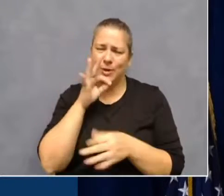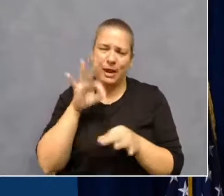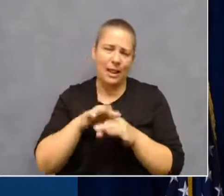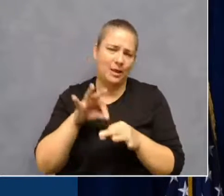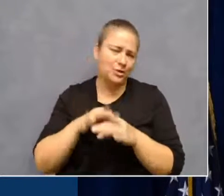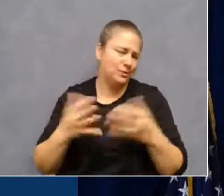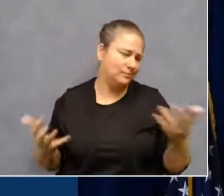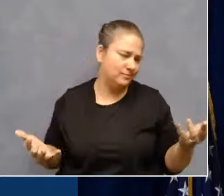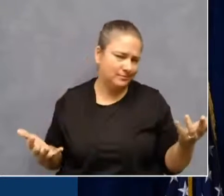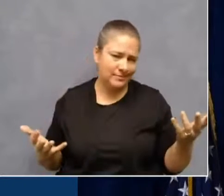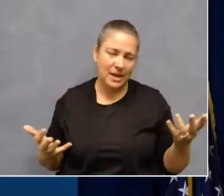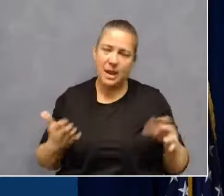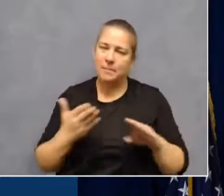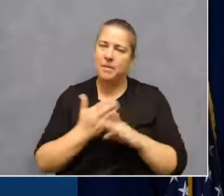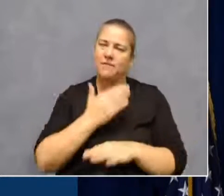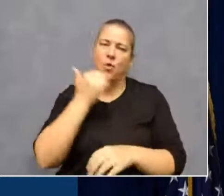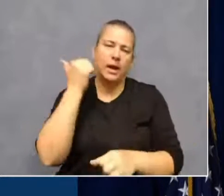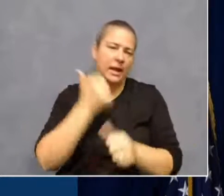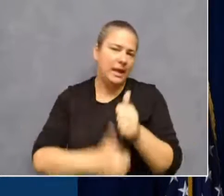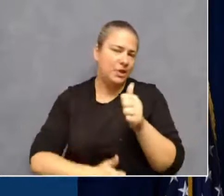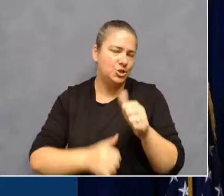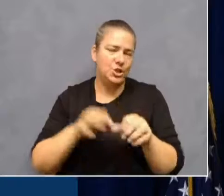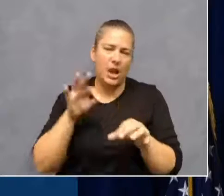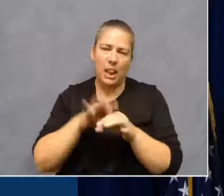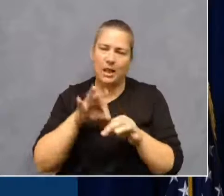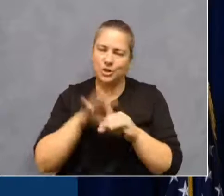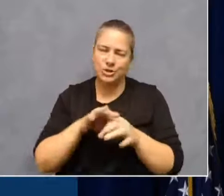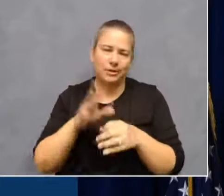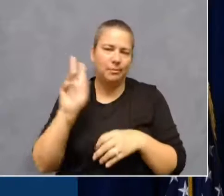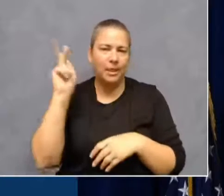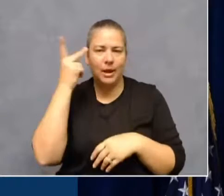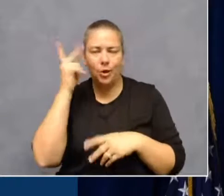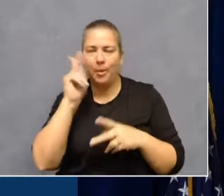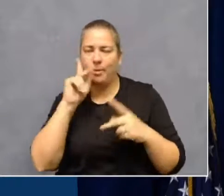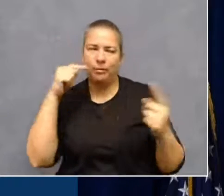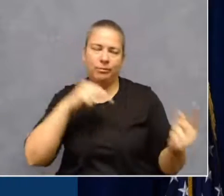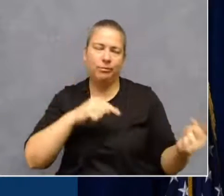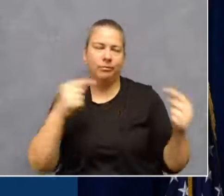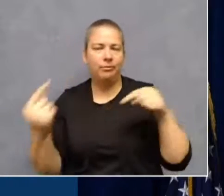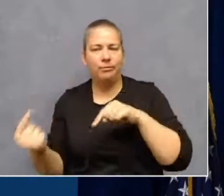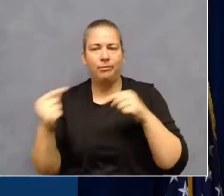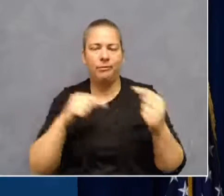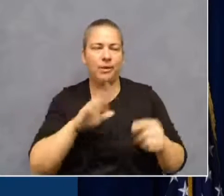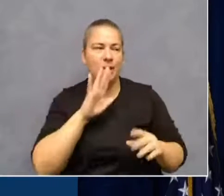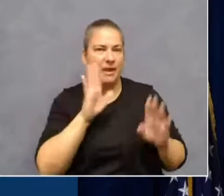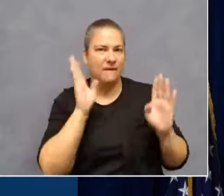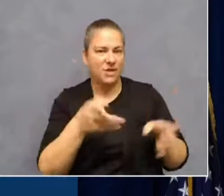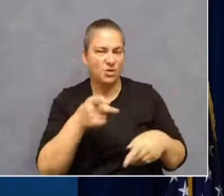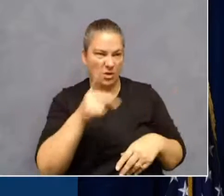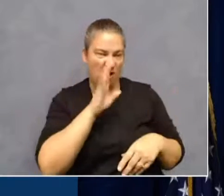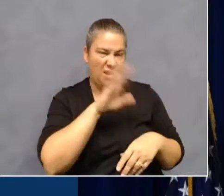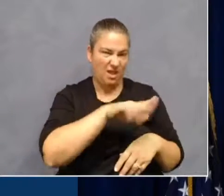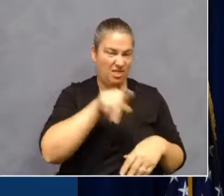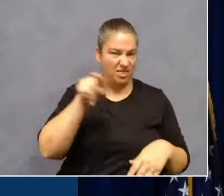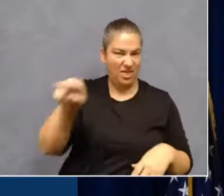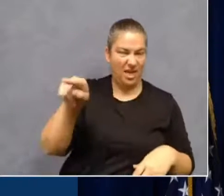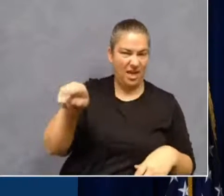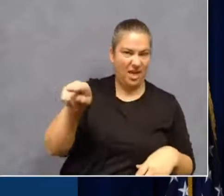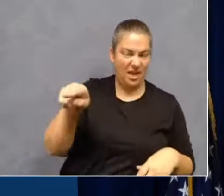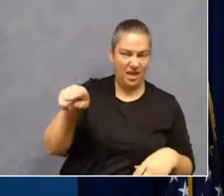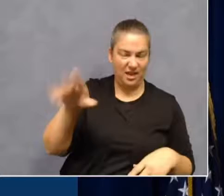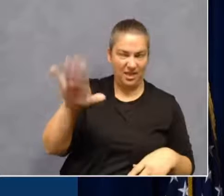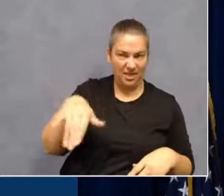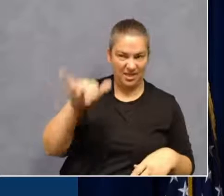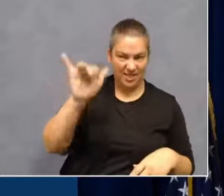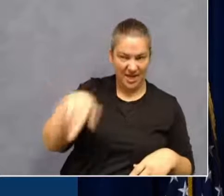every election is political parties trying to convince you that other political parties